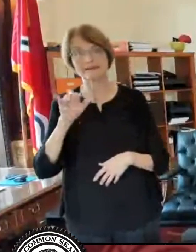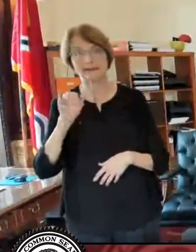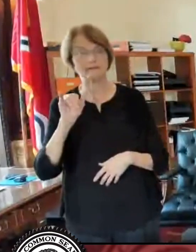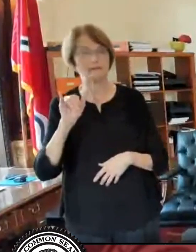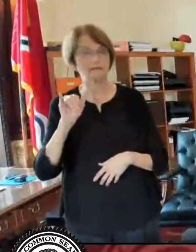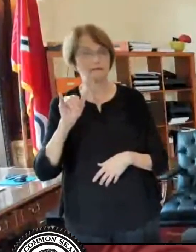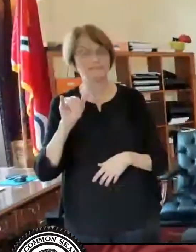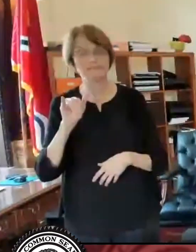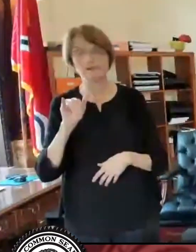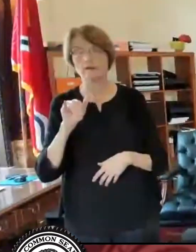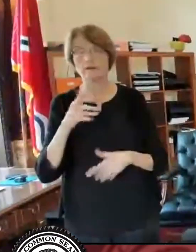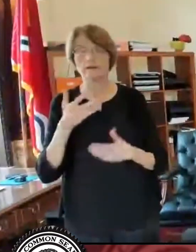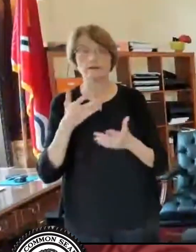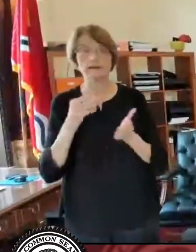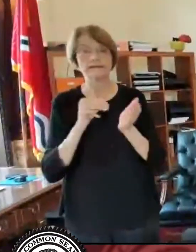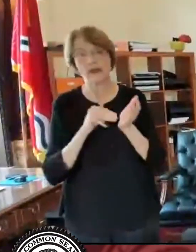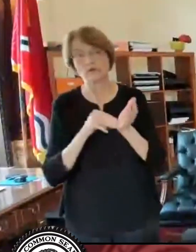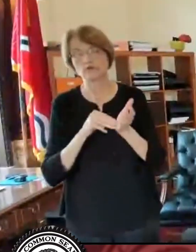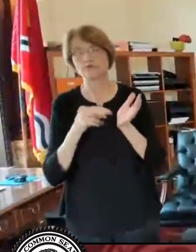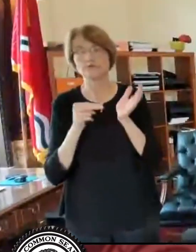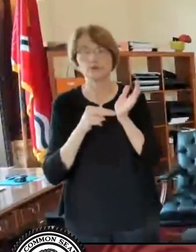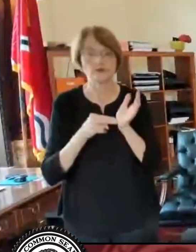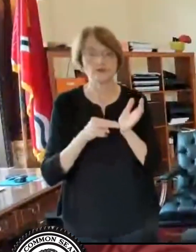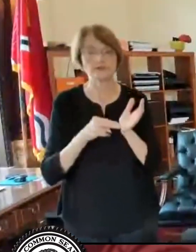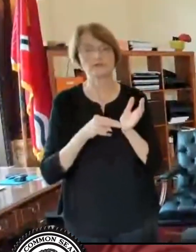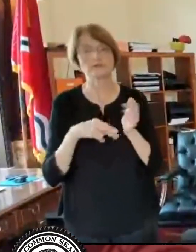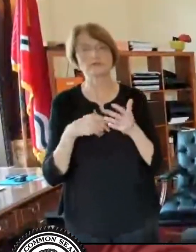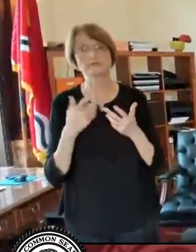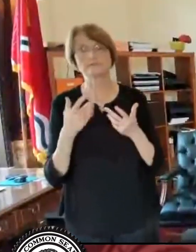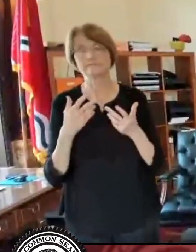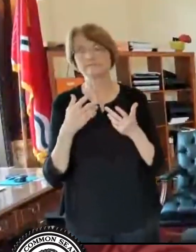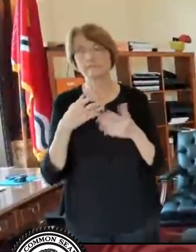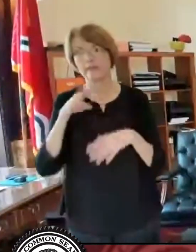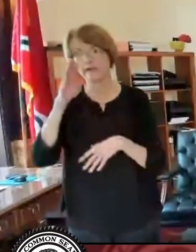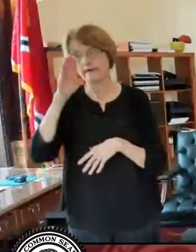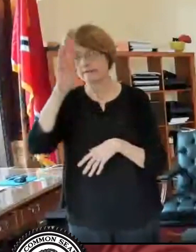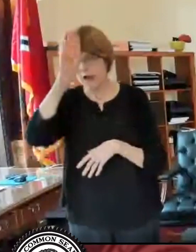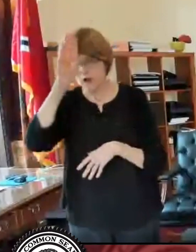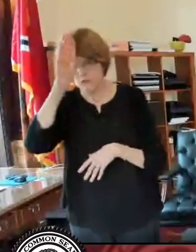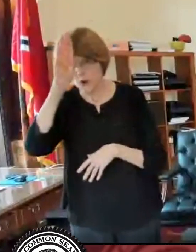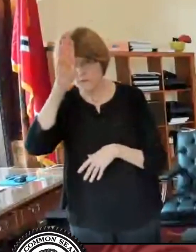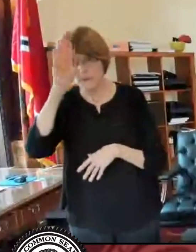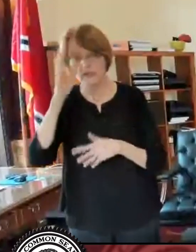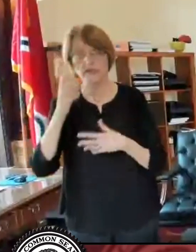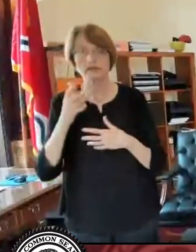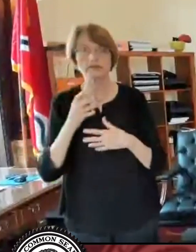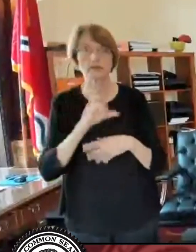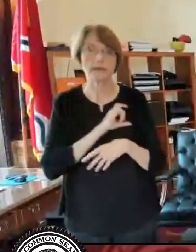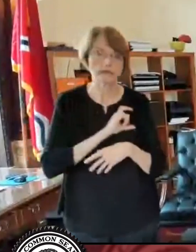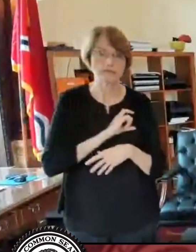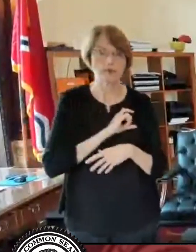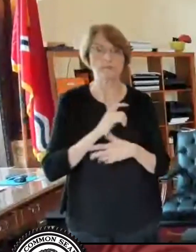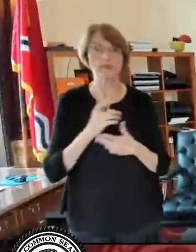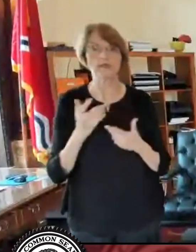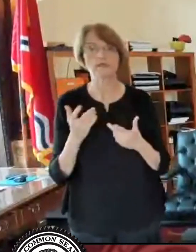it applies for doctors and nurses and fire department employees, police department,